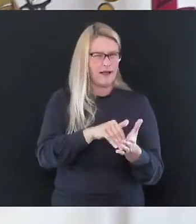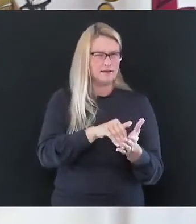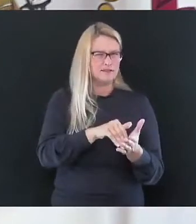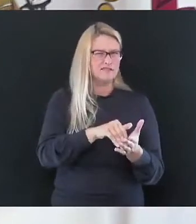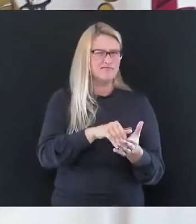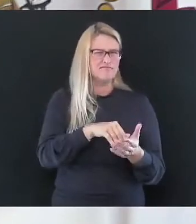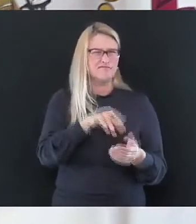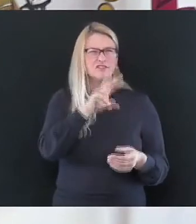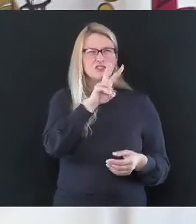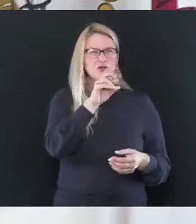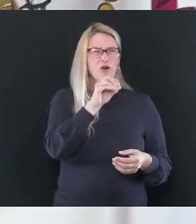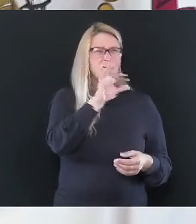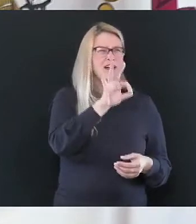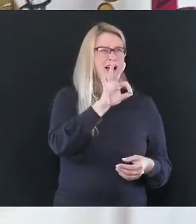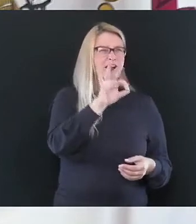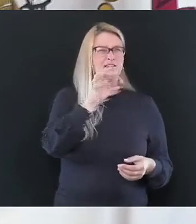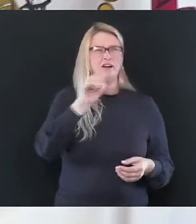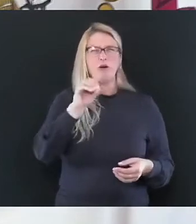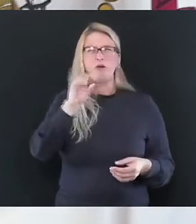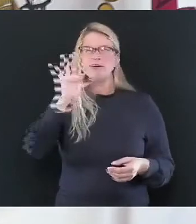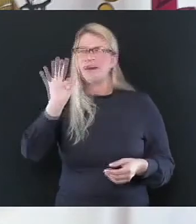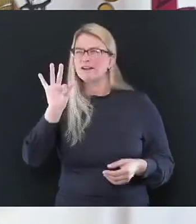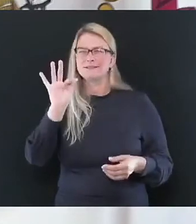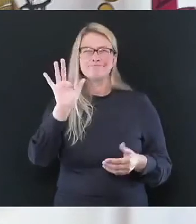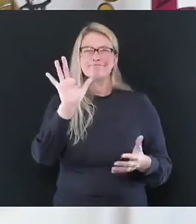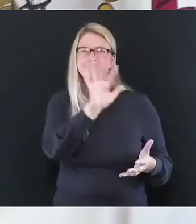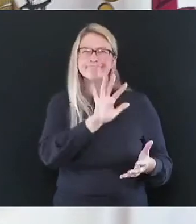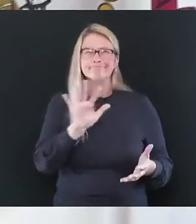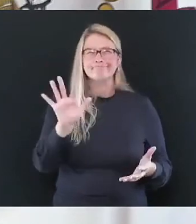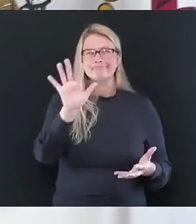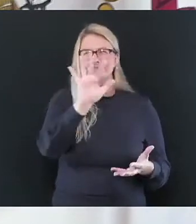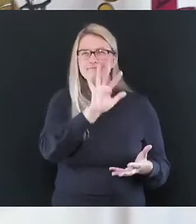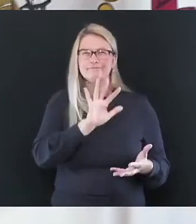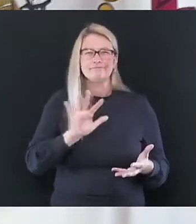209,019, or some number. Well, it may have been